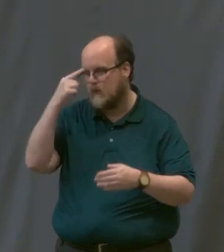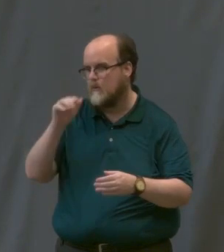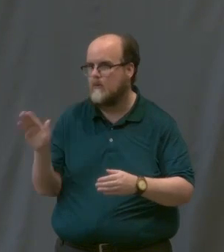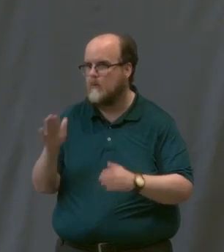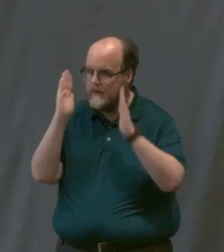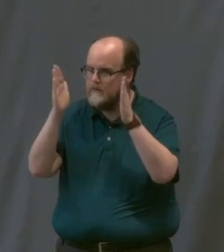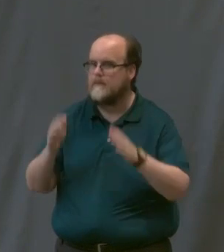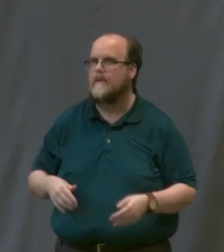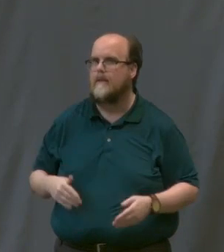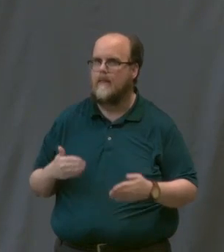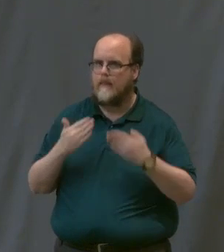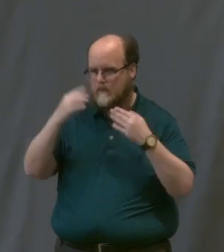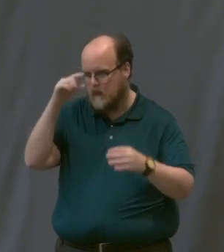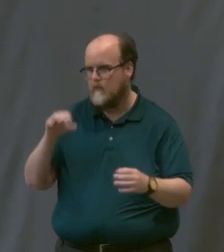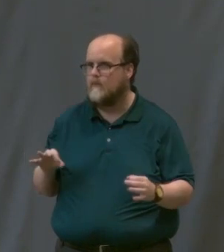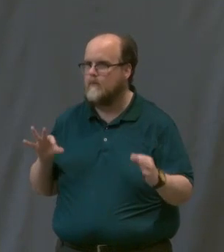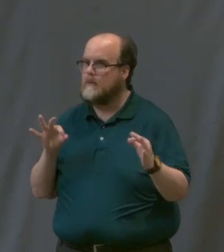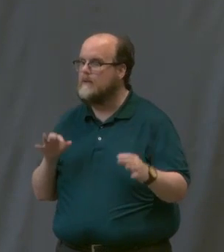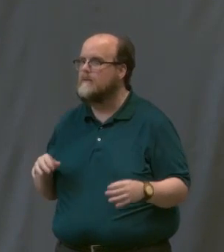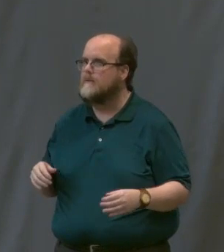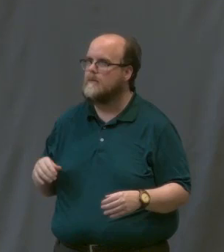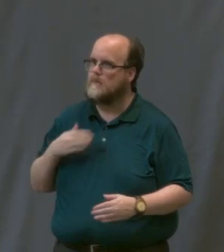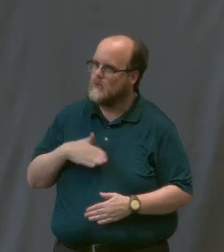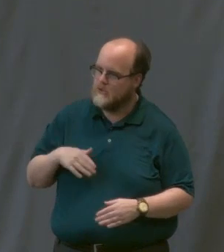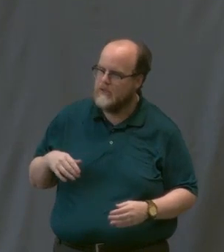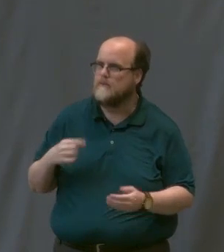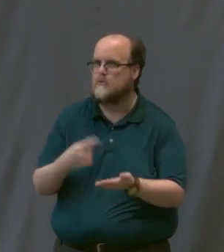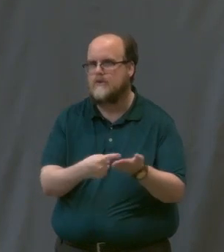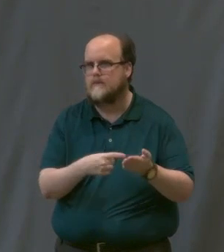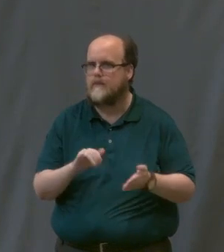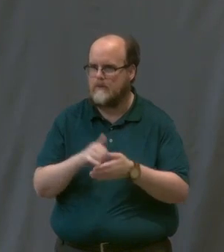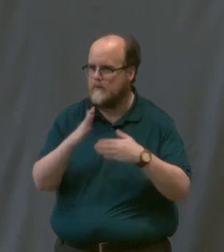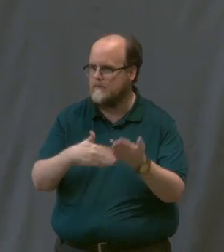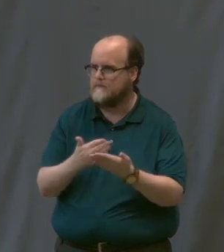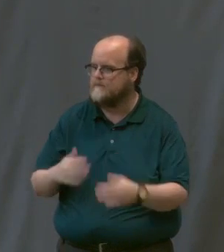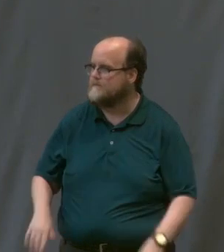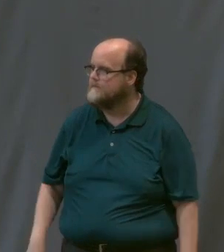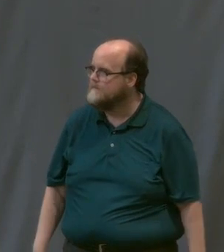your attention. Thank you for your feedback. Appreciate the discussion. And that is all.